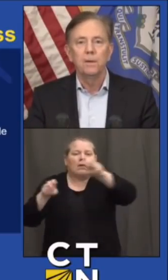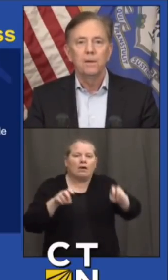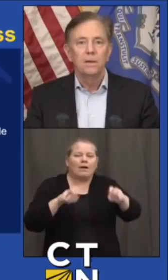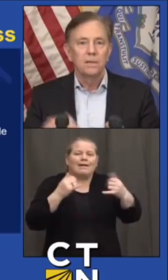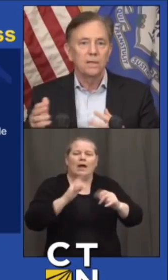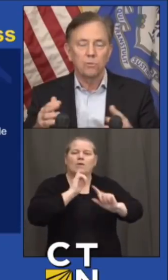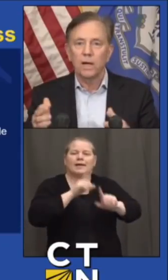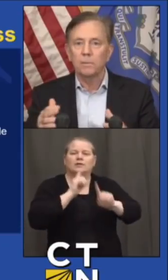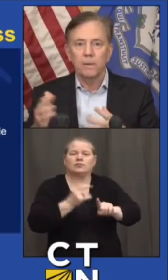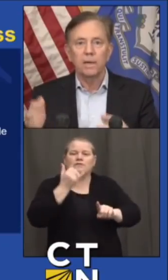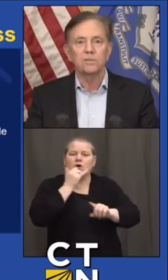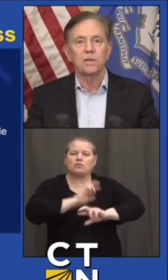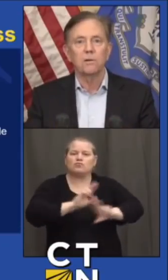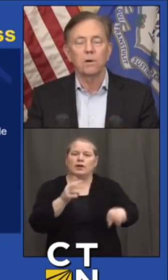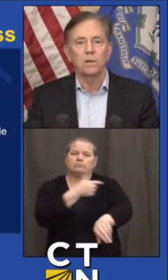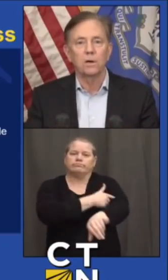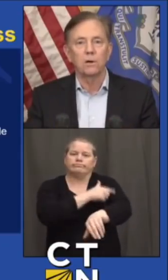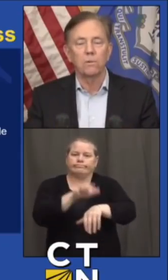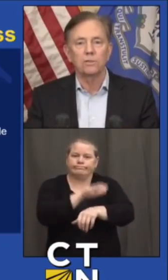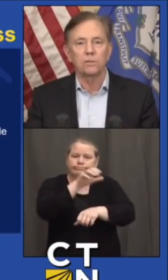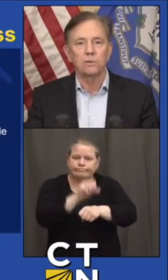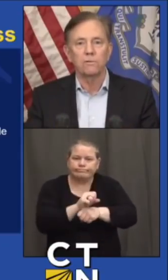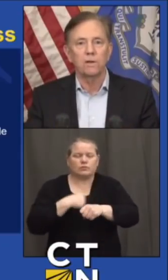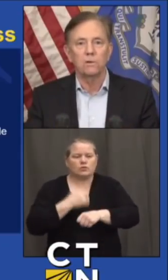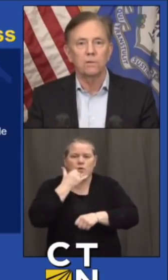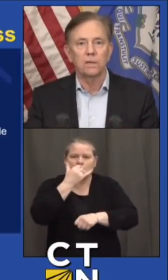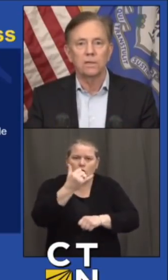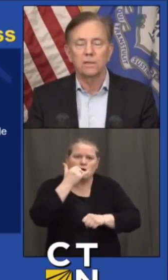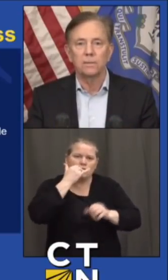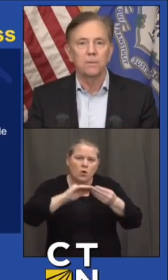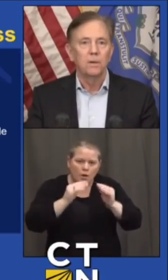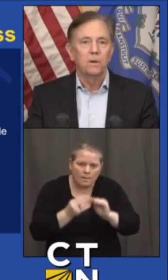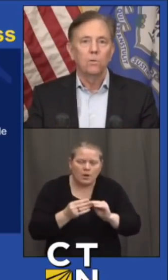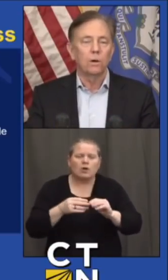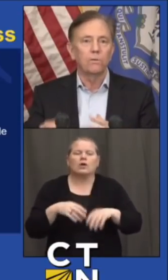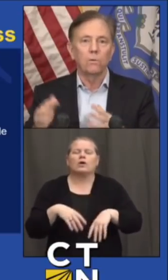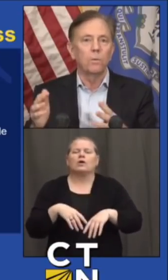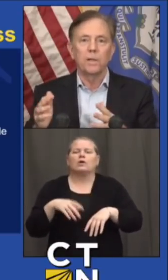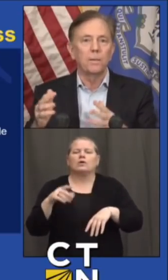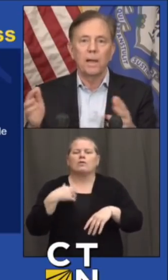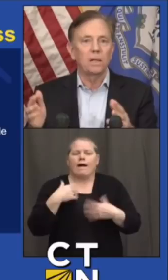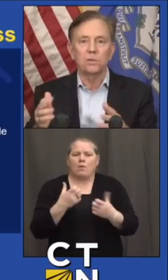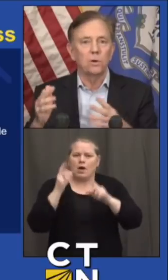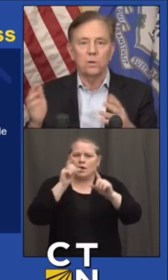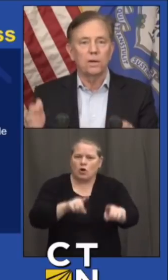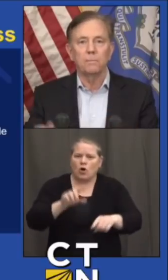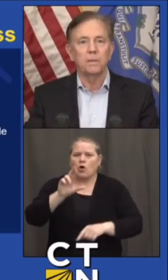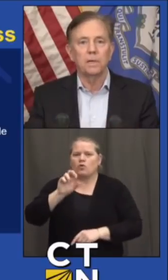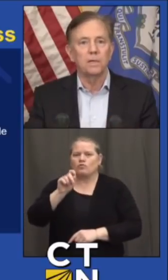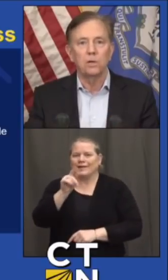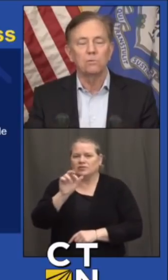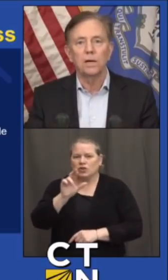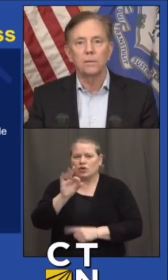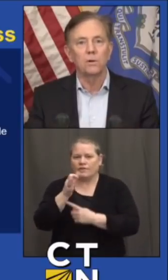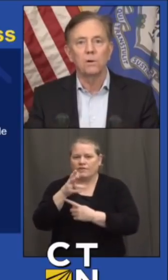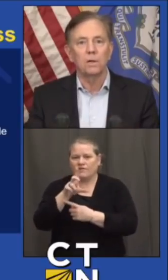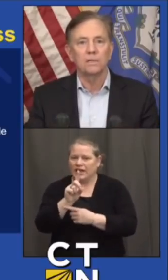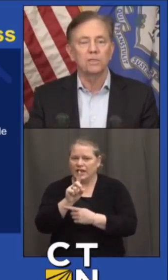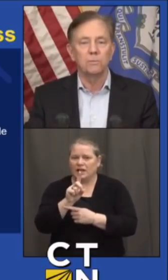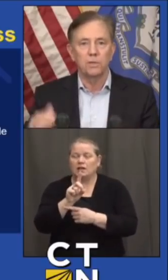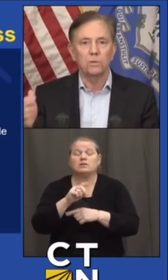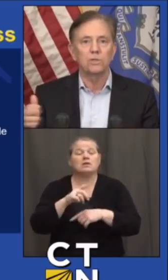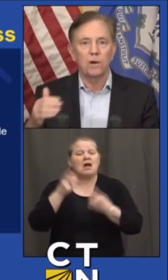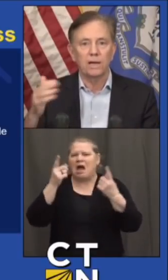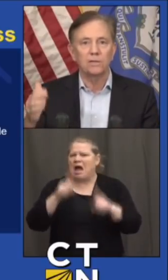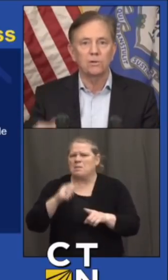918-2224. They direct me. I said I wanted to go to Rentschler Field, and a wonderful woman named Ellen called up in no time at all.